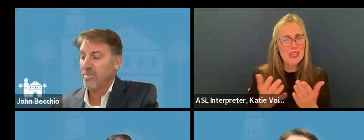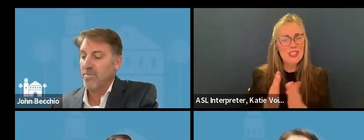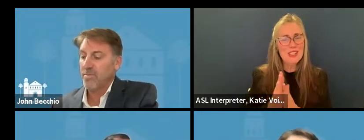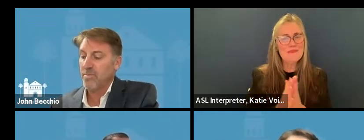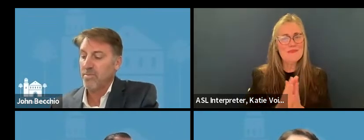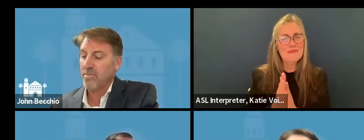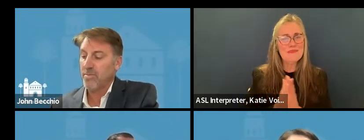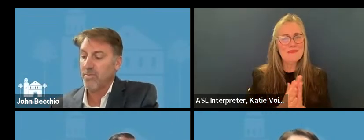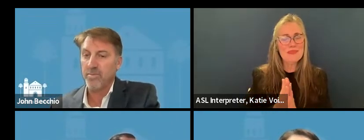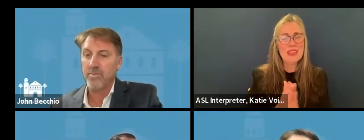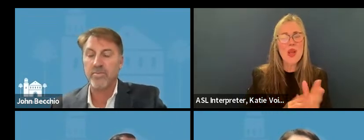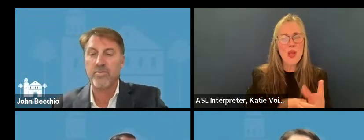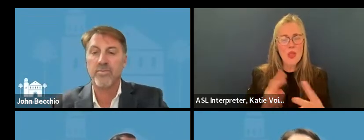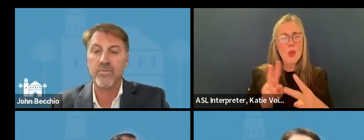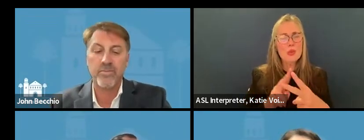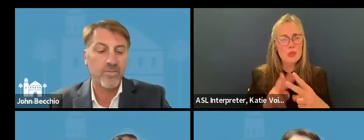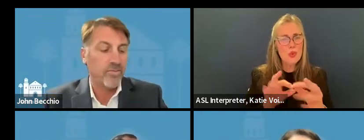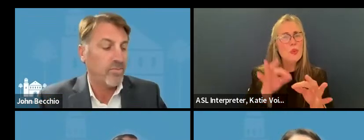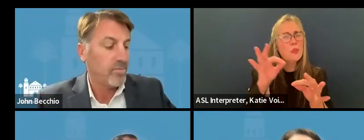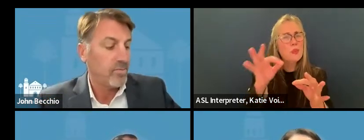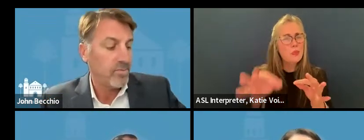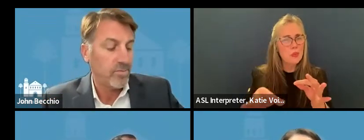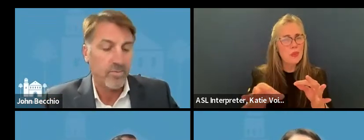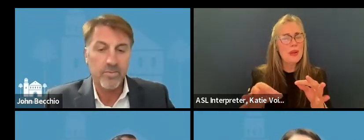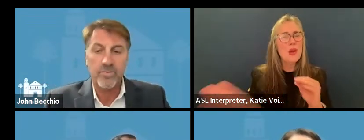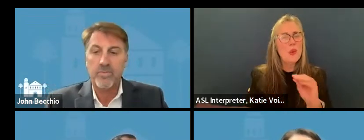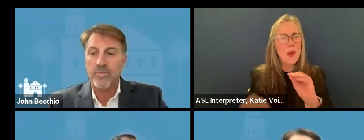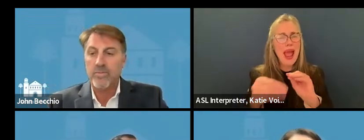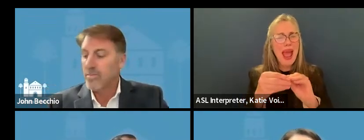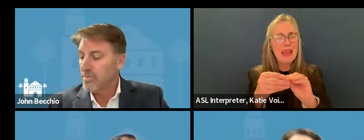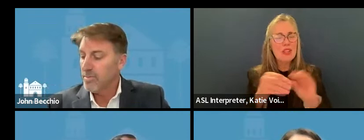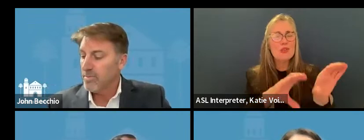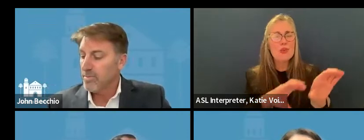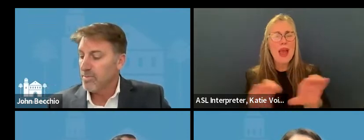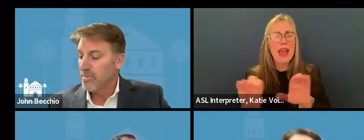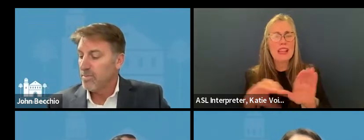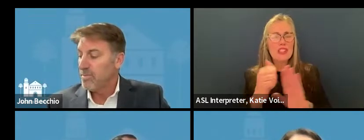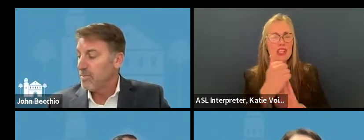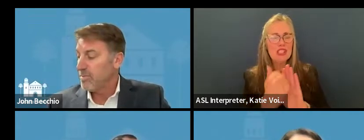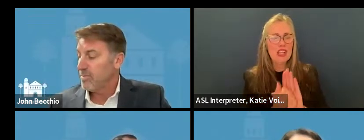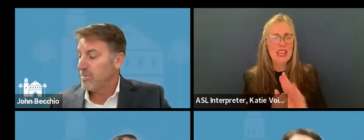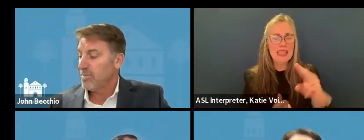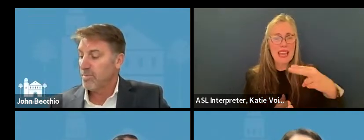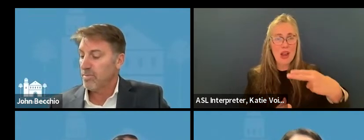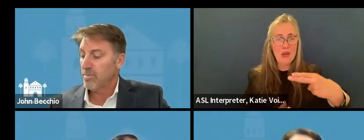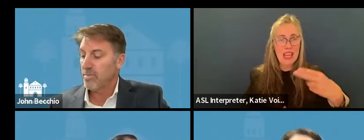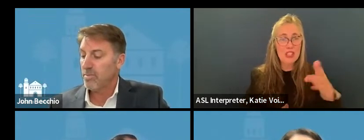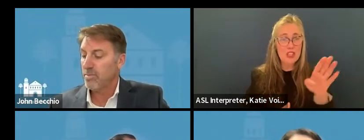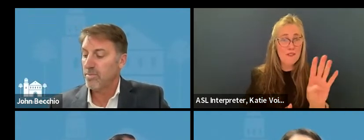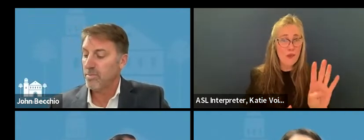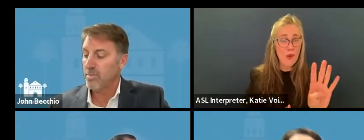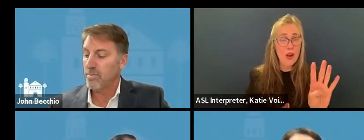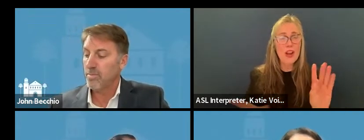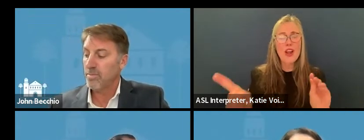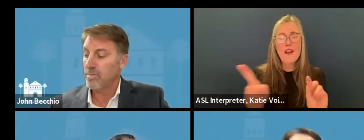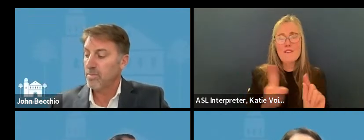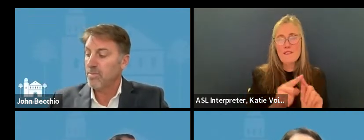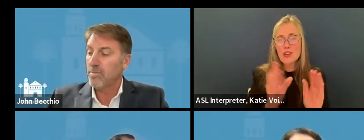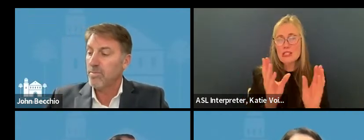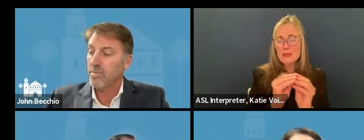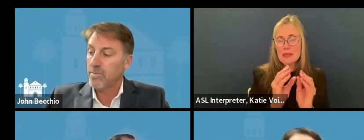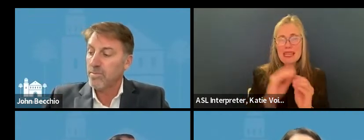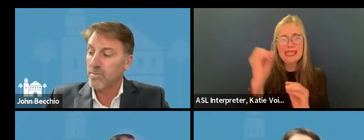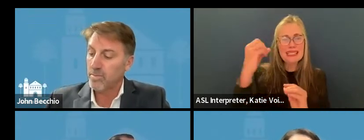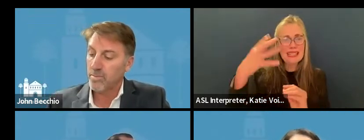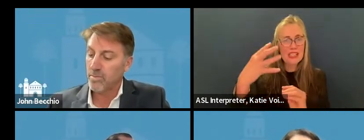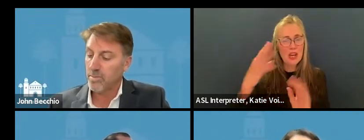those two back on the action agenda. So now we'll move to H4, the first reading and sunshining of the Santa Barbara Teachers Association to